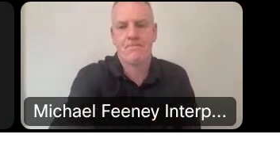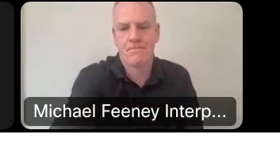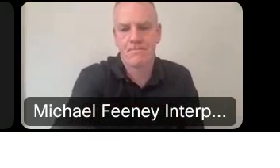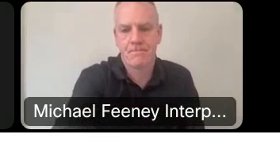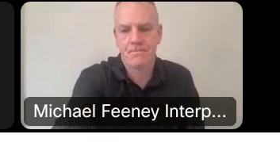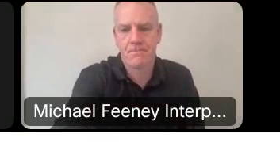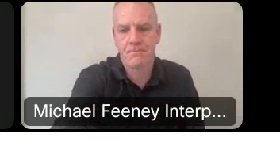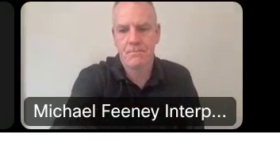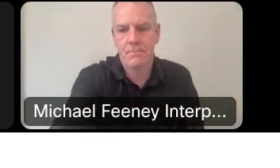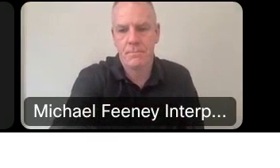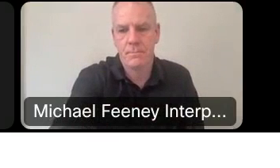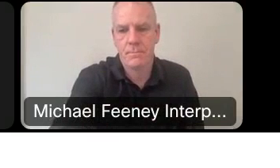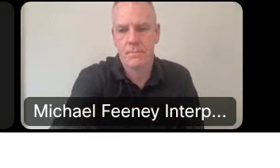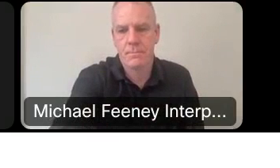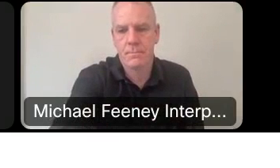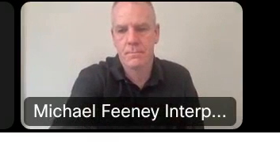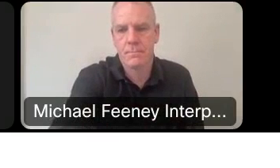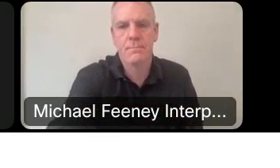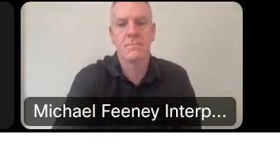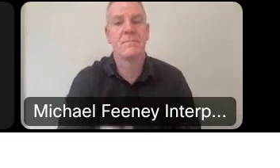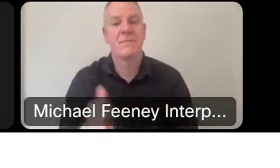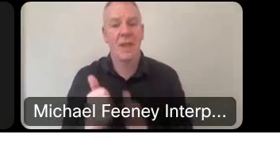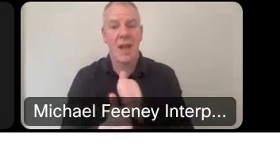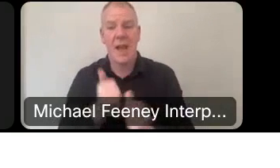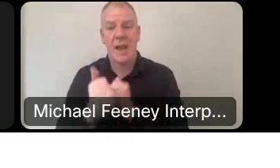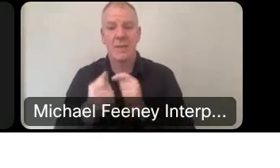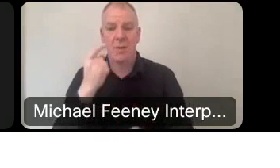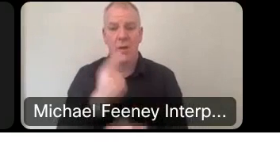So the Act, it seeks to establish a number of